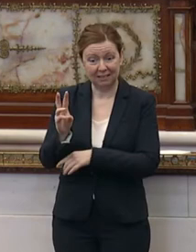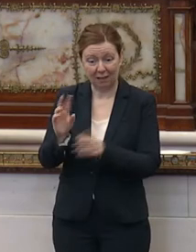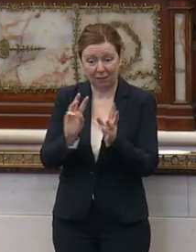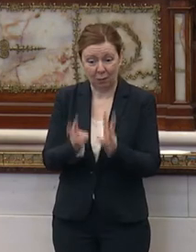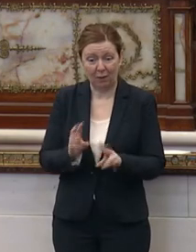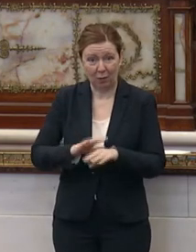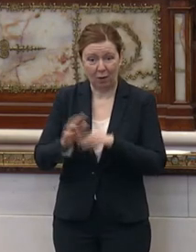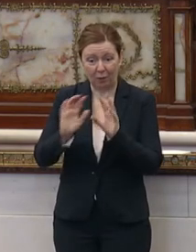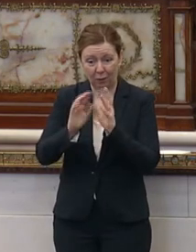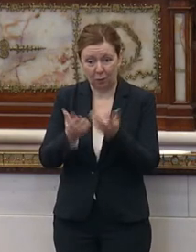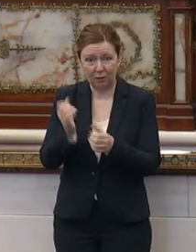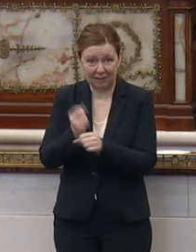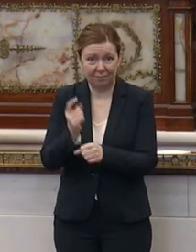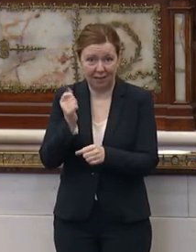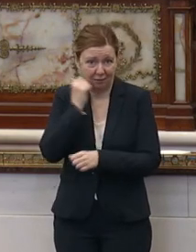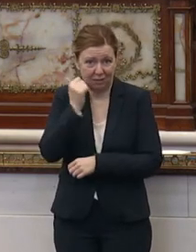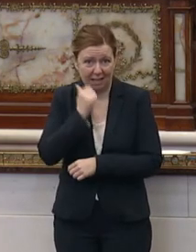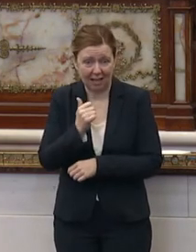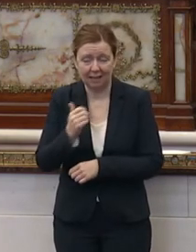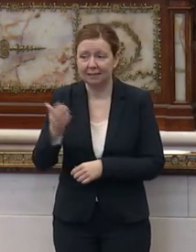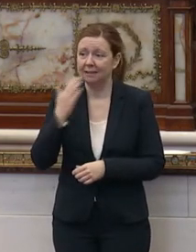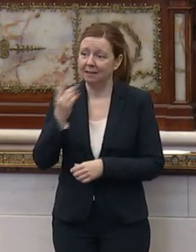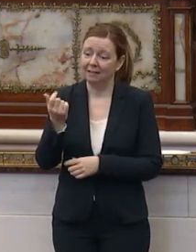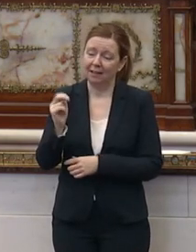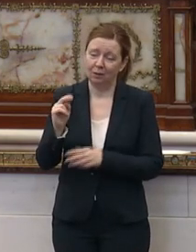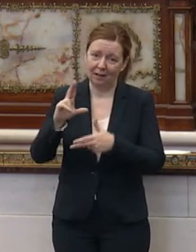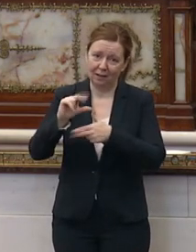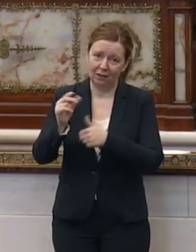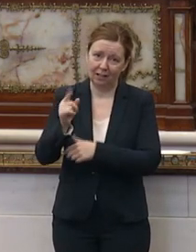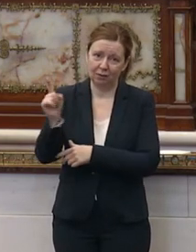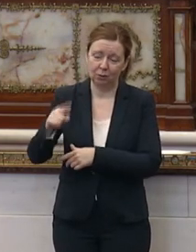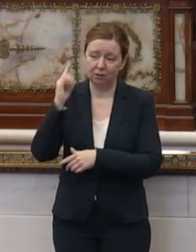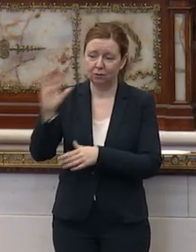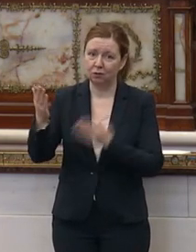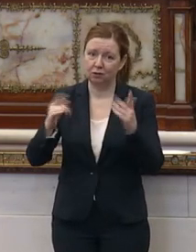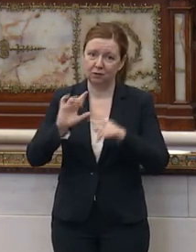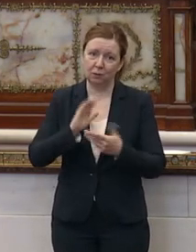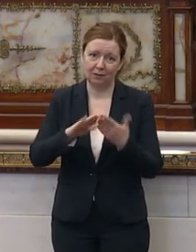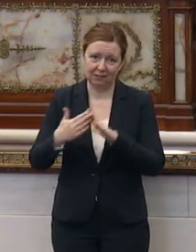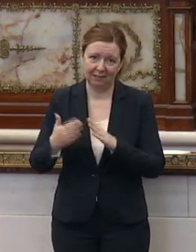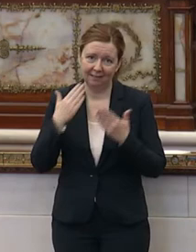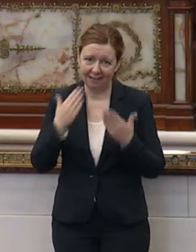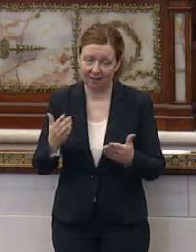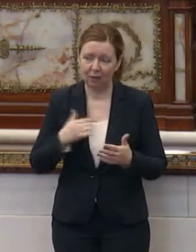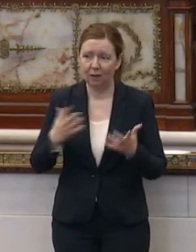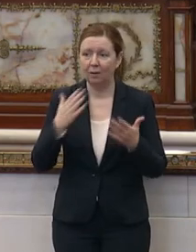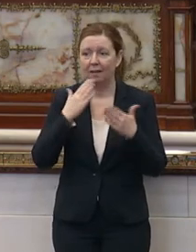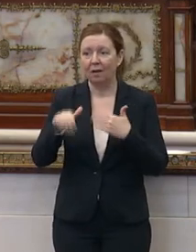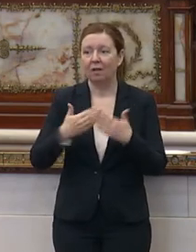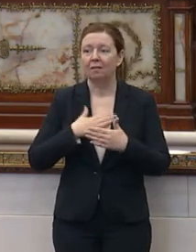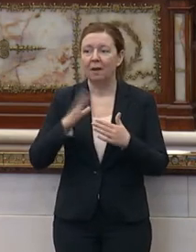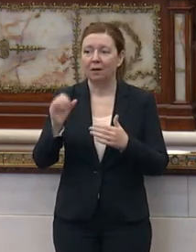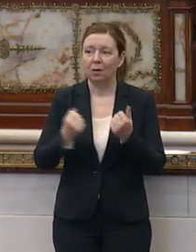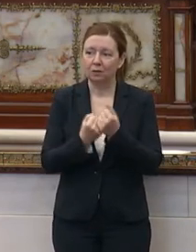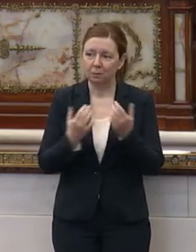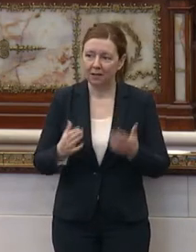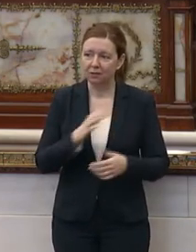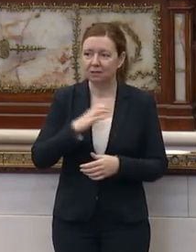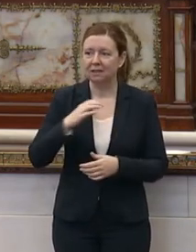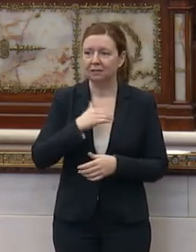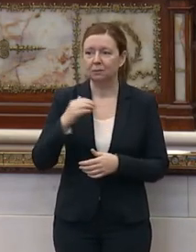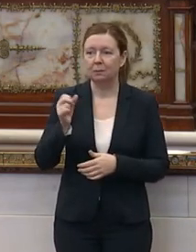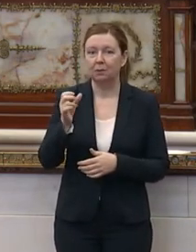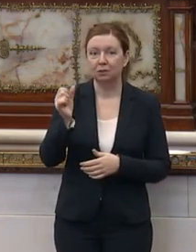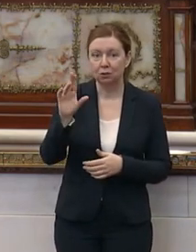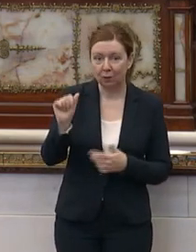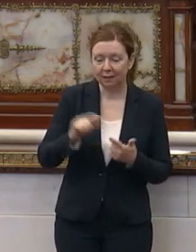on the world each and every day? Thank you, Glenn Hurricane Schwartz, for your service to our city. I'd like to thank all my co-sponsors, including Councilmember